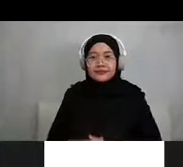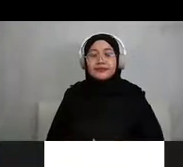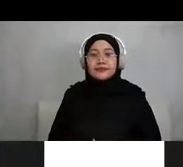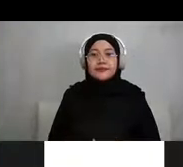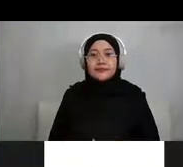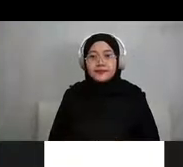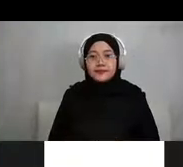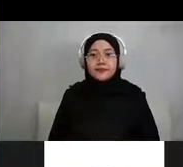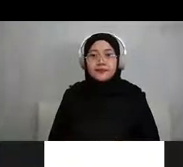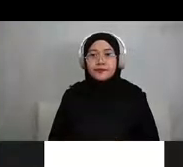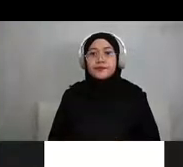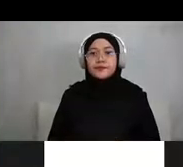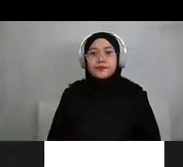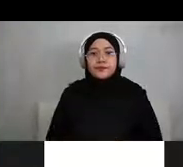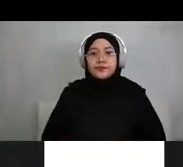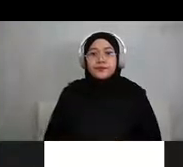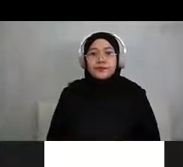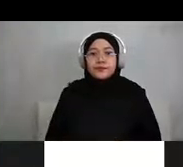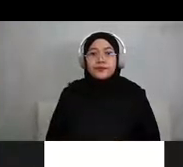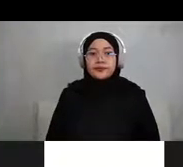everybody. So next slide, please.